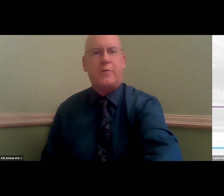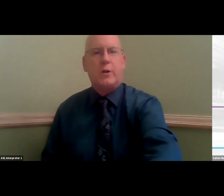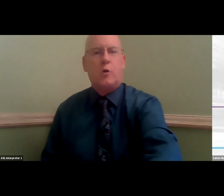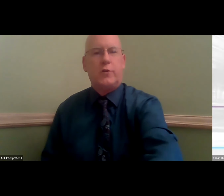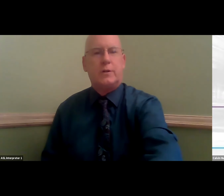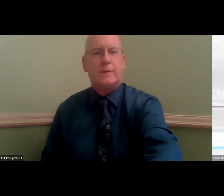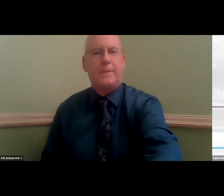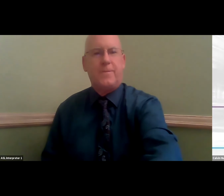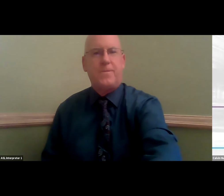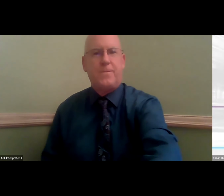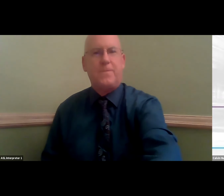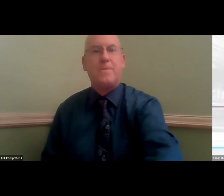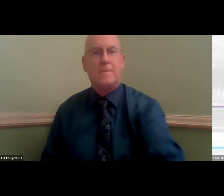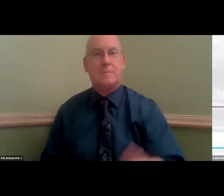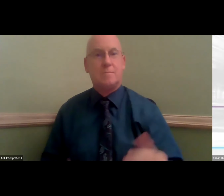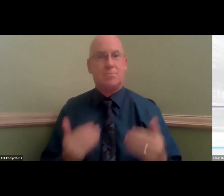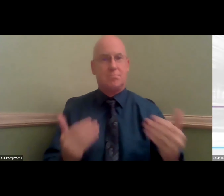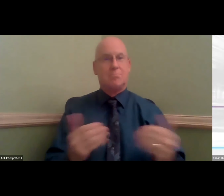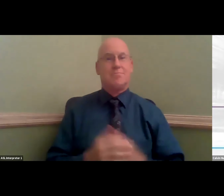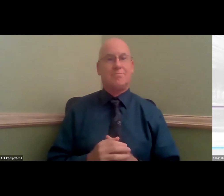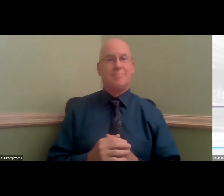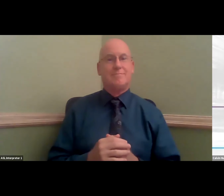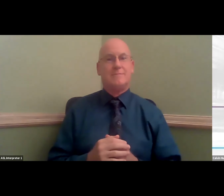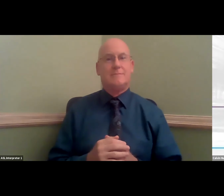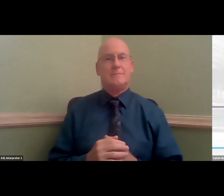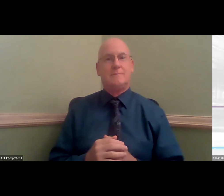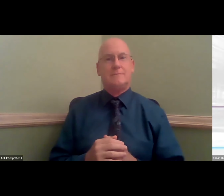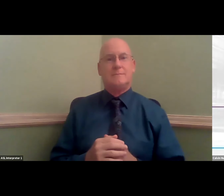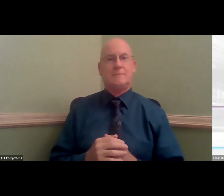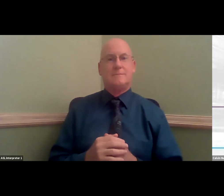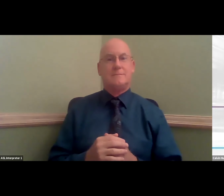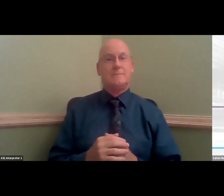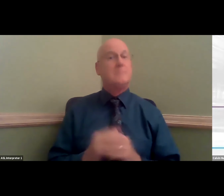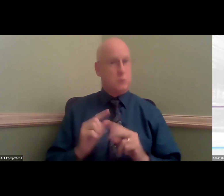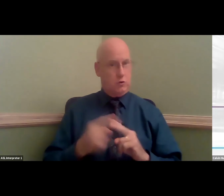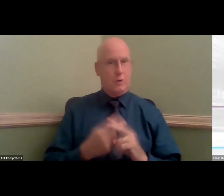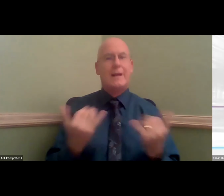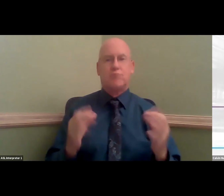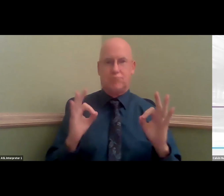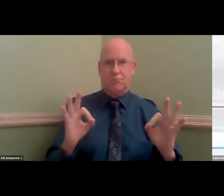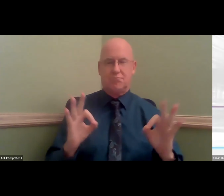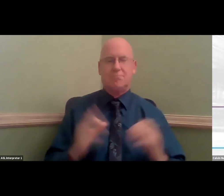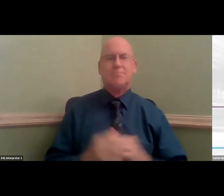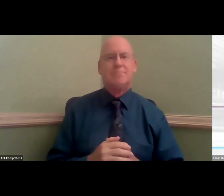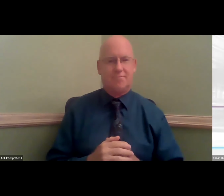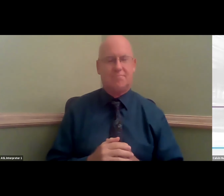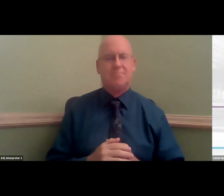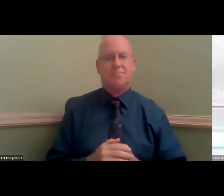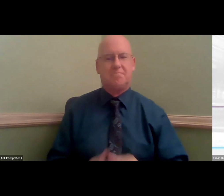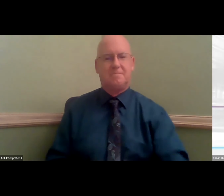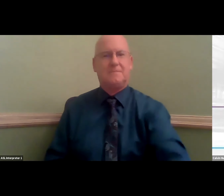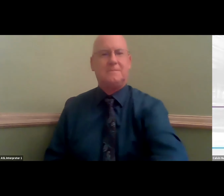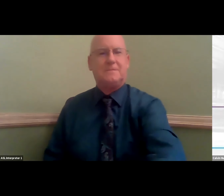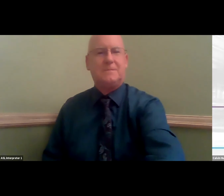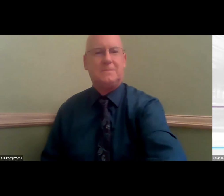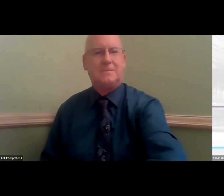They're waiting for you to go, sir. Oh, what should I do? Oh, should I begin? Okay, I can